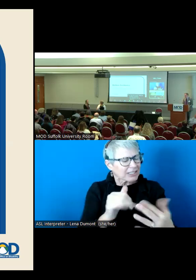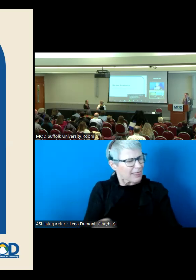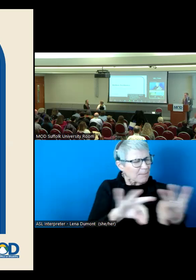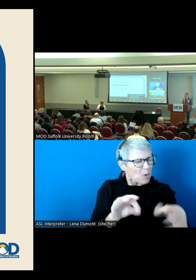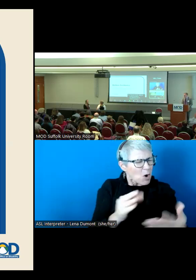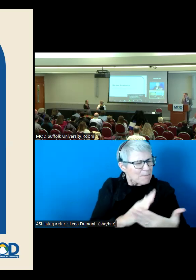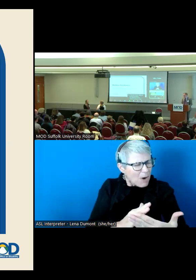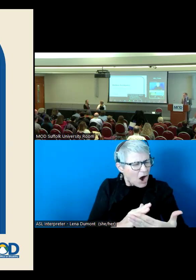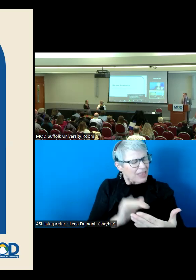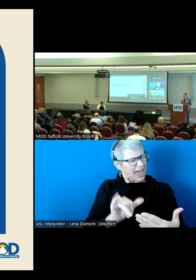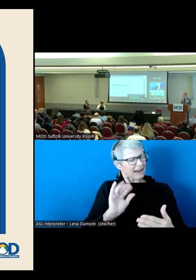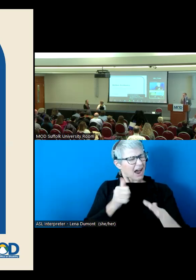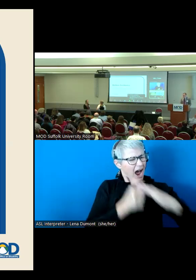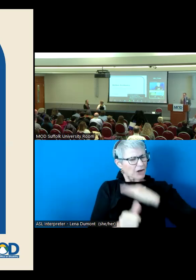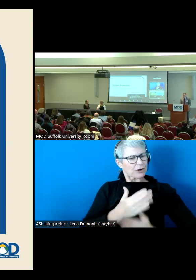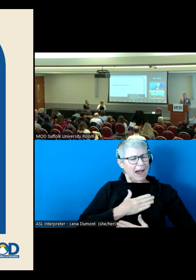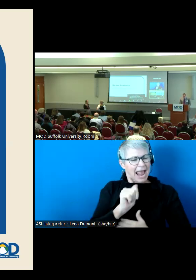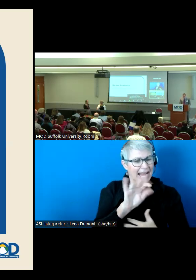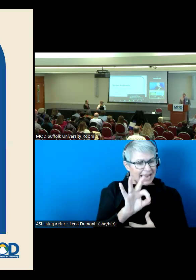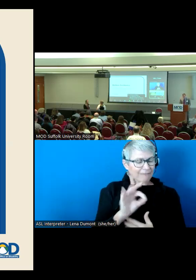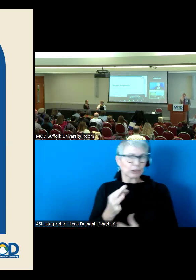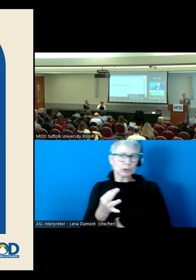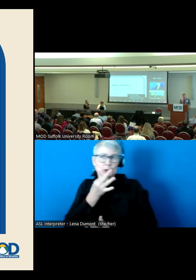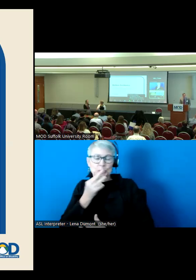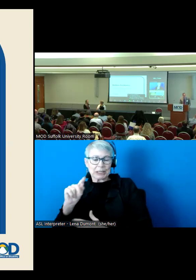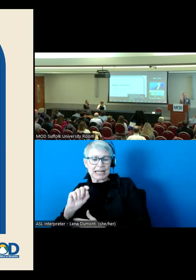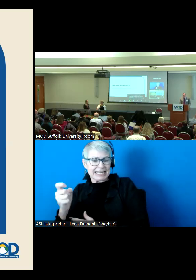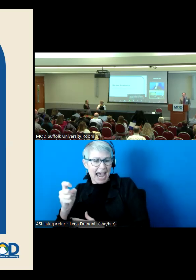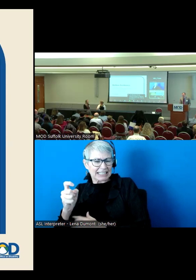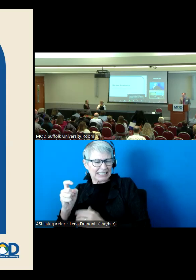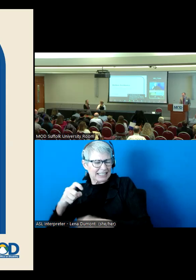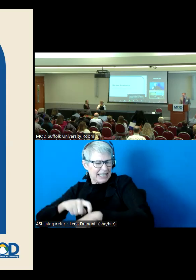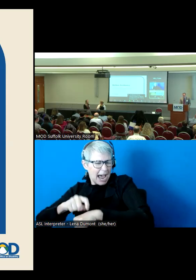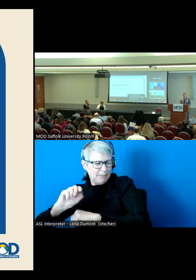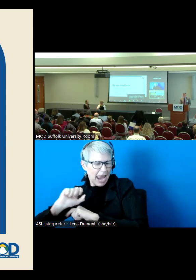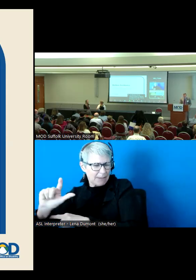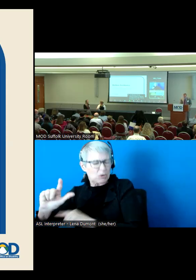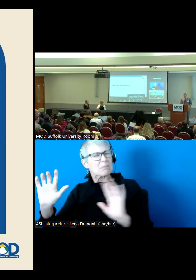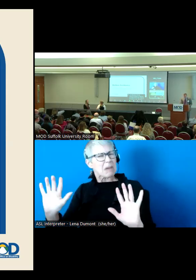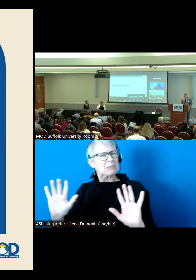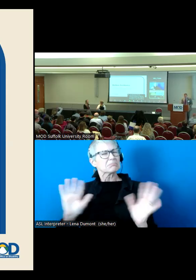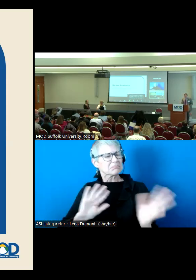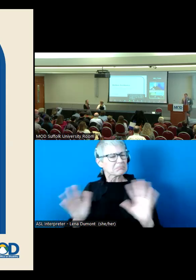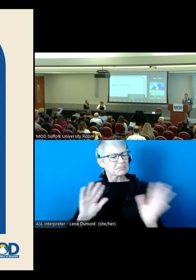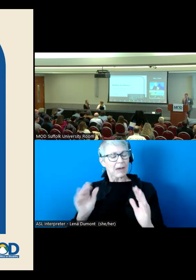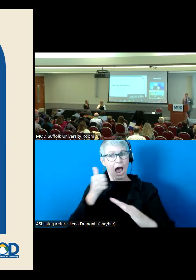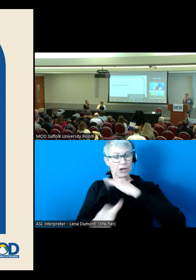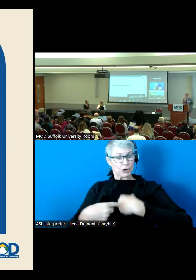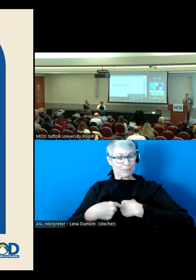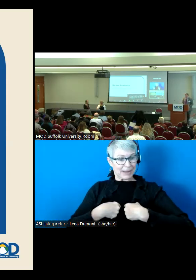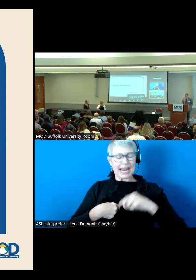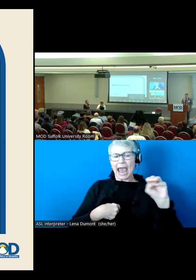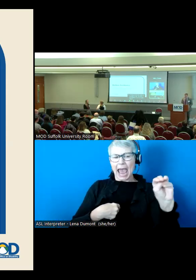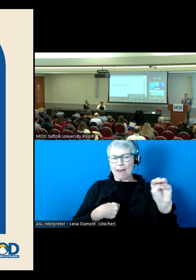now entering tax season in April. But MOD is very different, as you can well imagine. Instead of keeping state